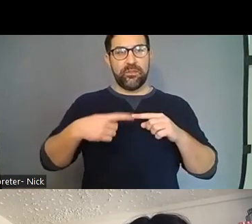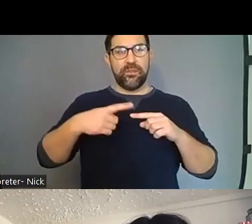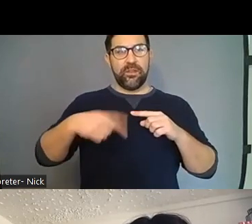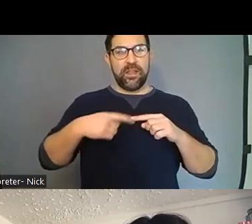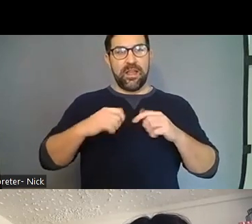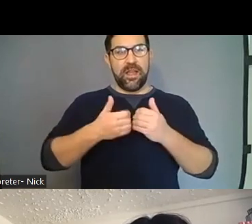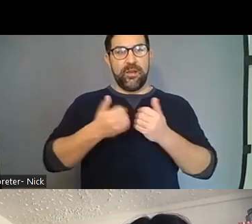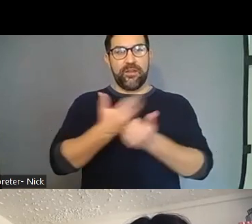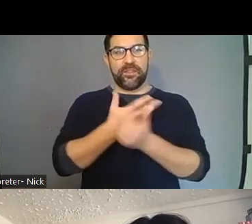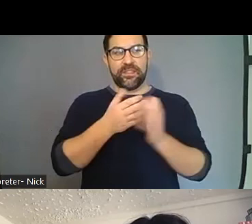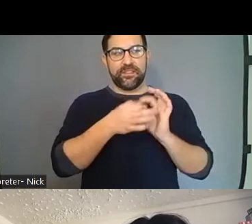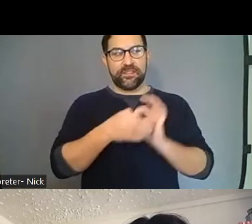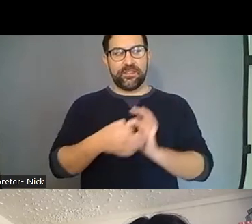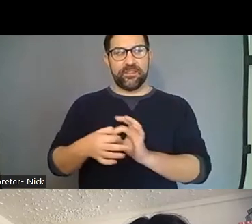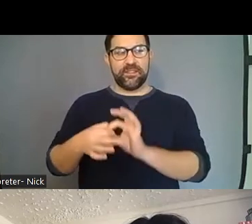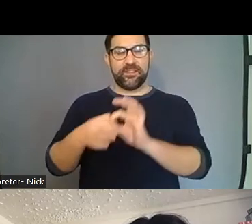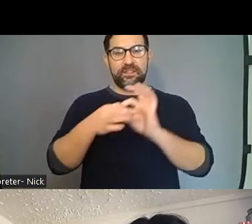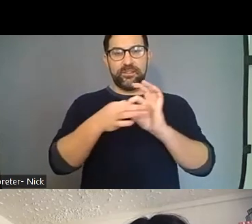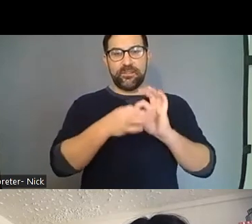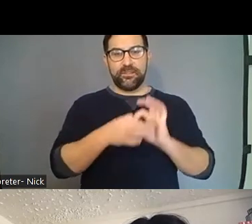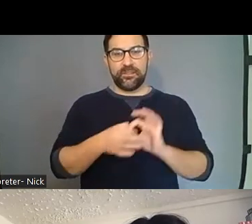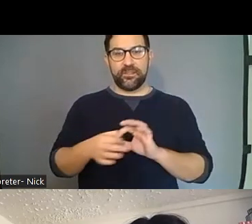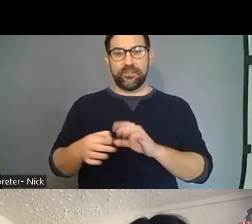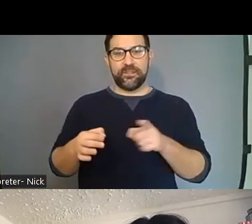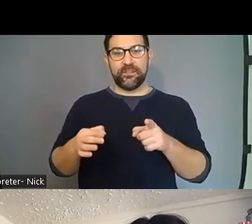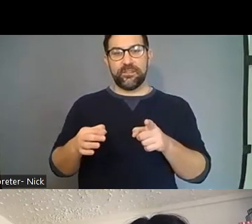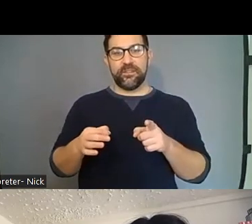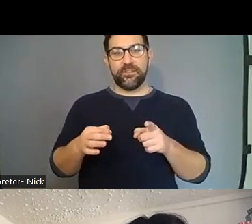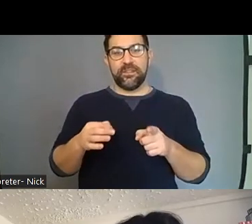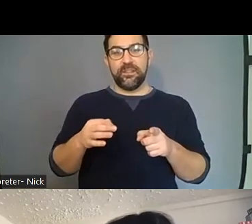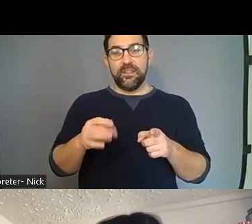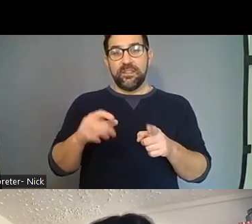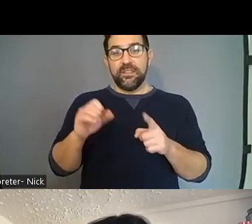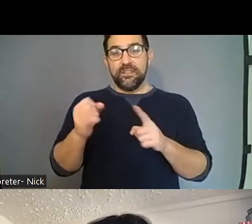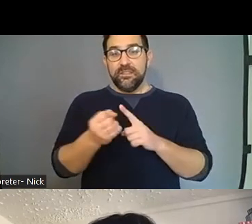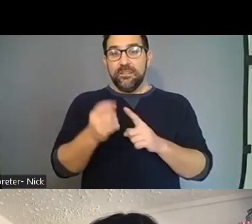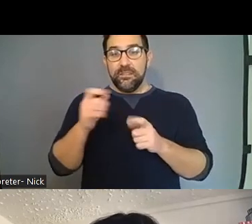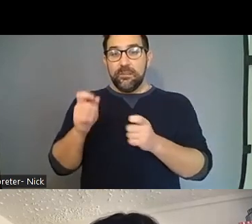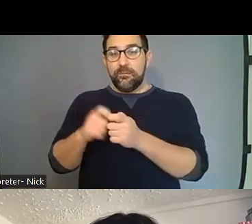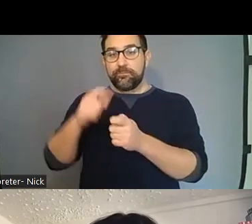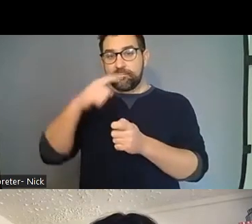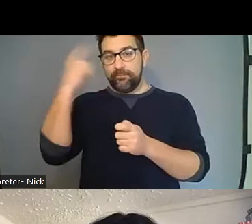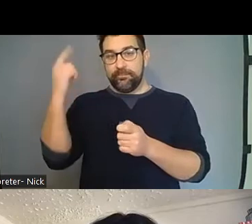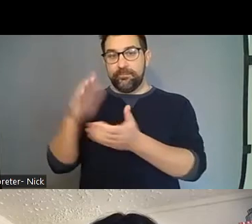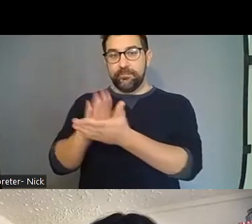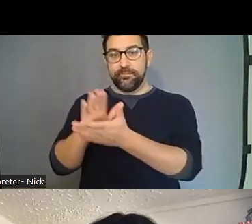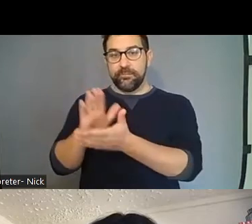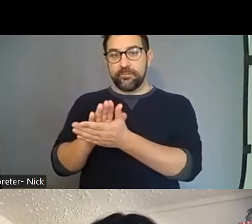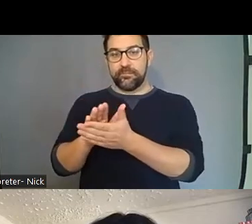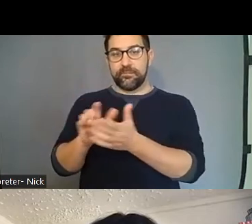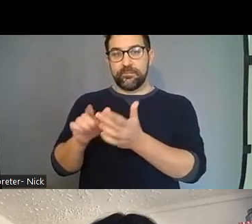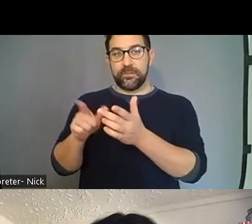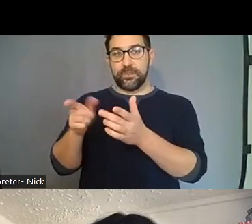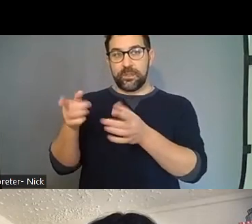to each other, right? Like those certain conditions, a lot of times in our Black, specifically Black schools, are